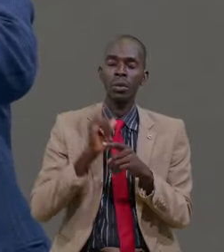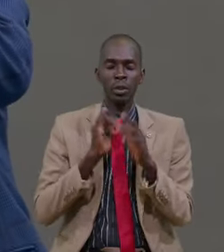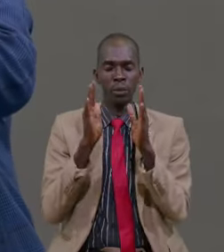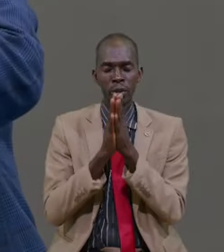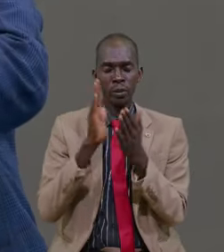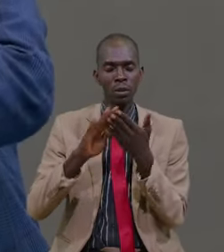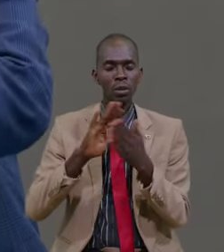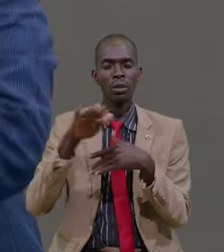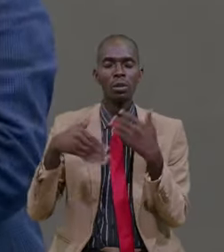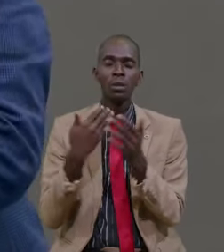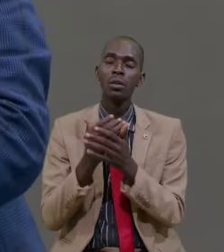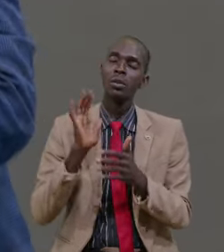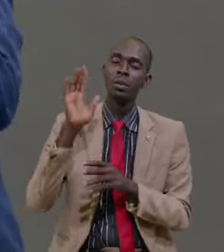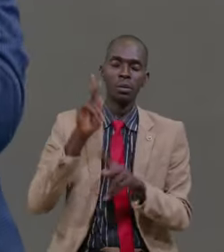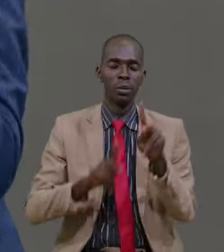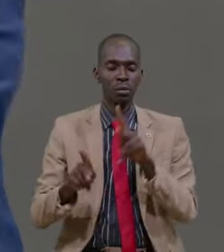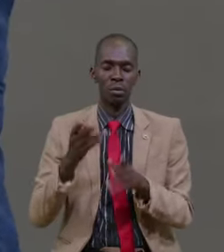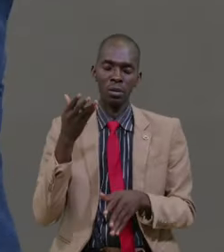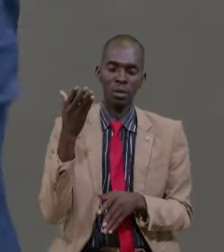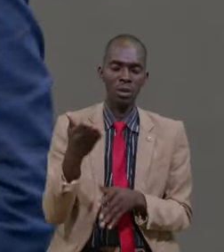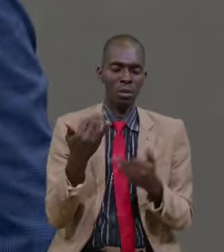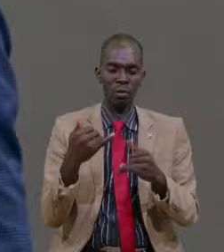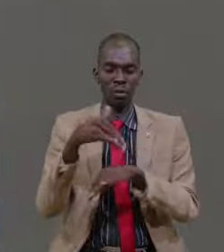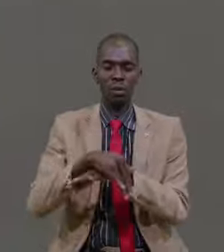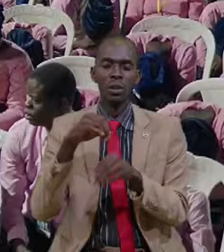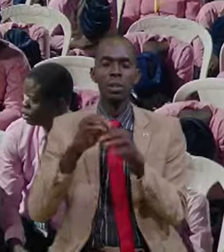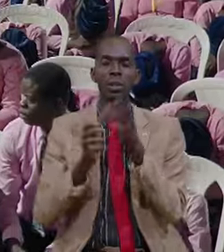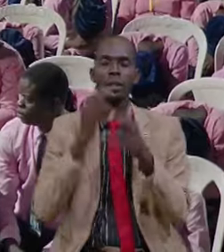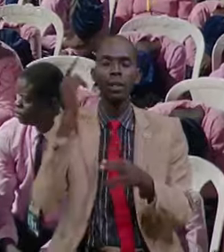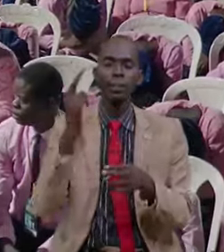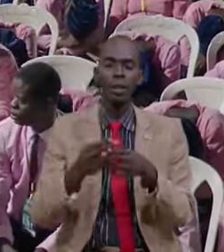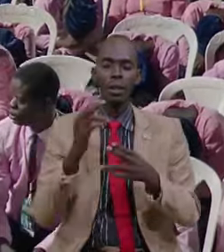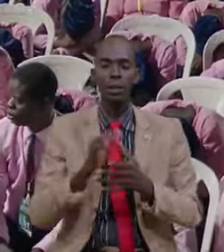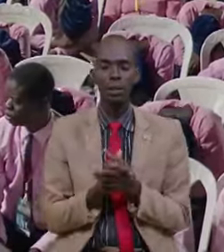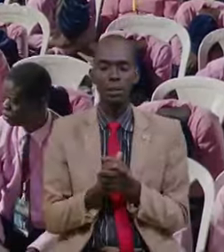your people there tonight in Jesus' name.